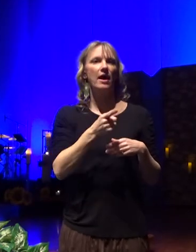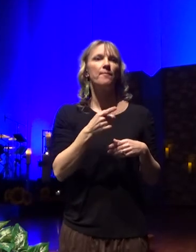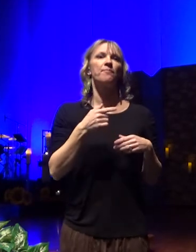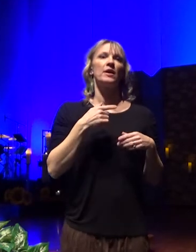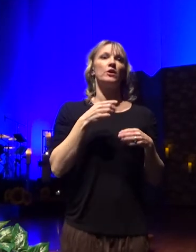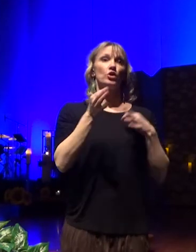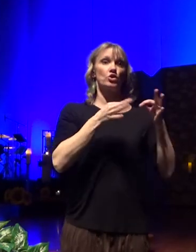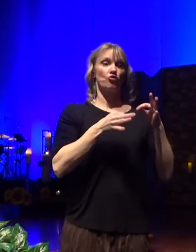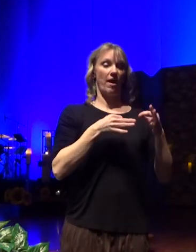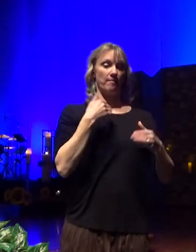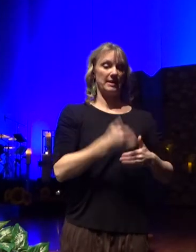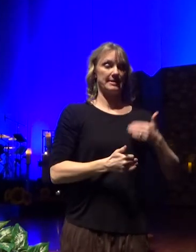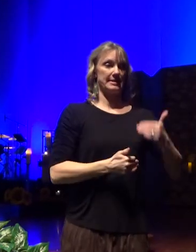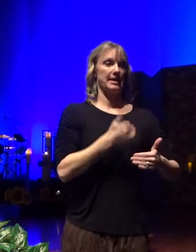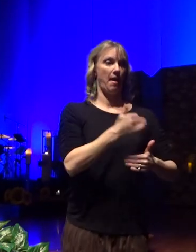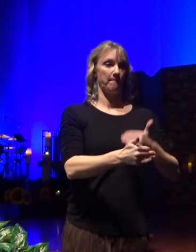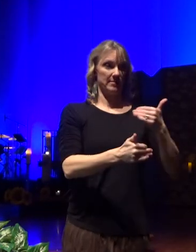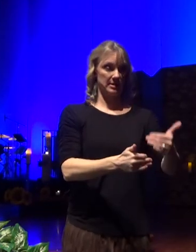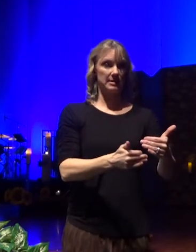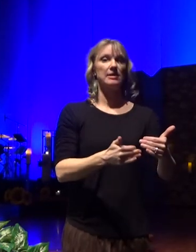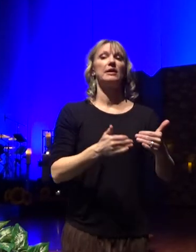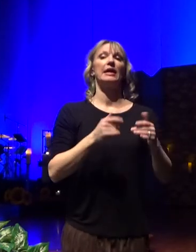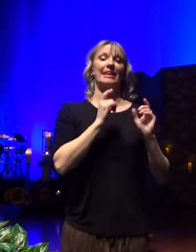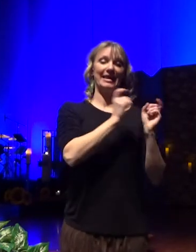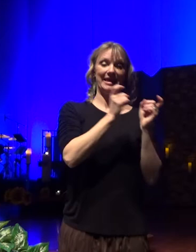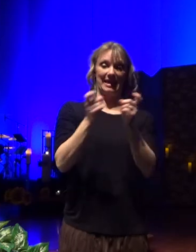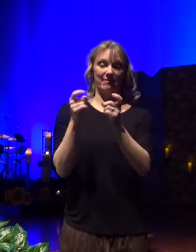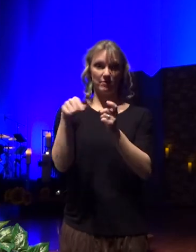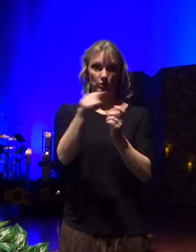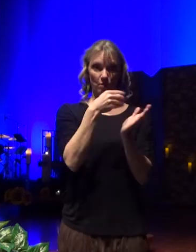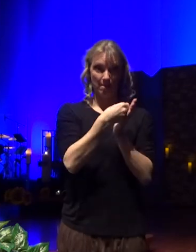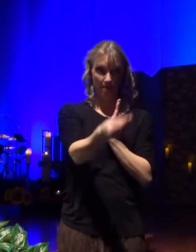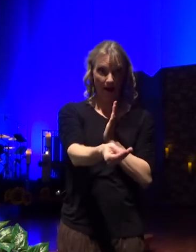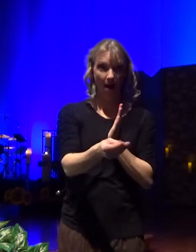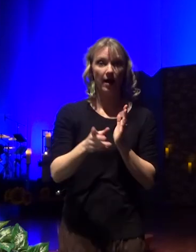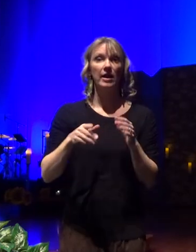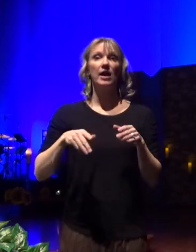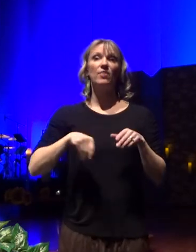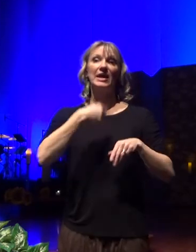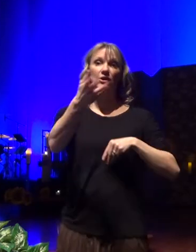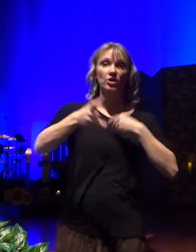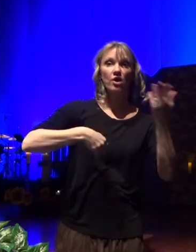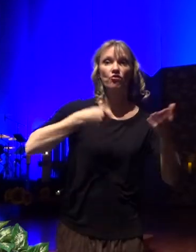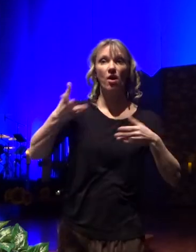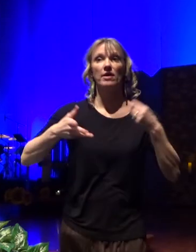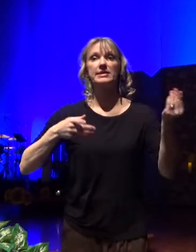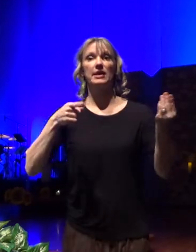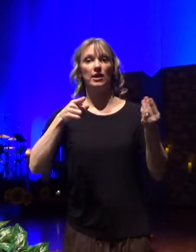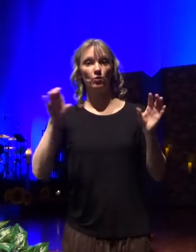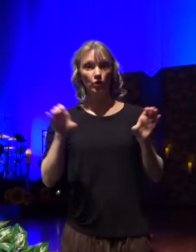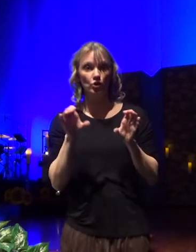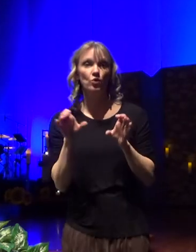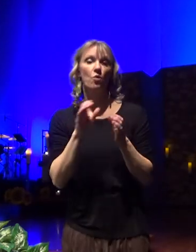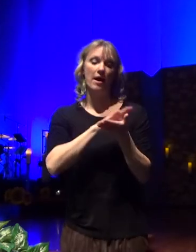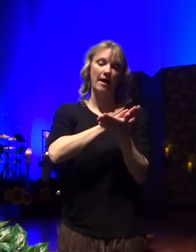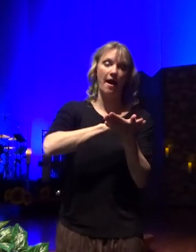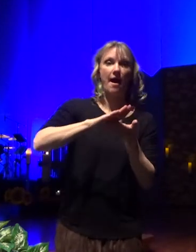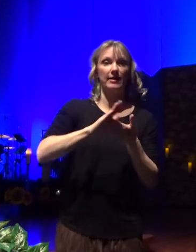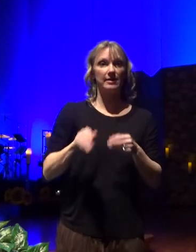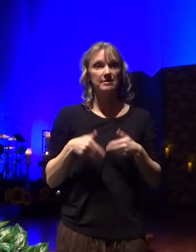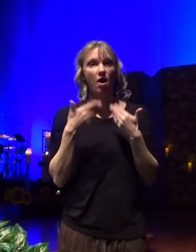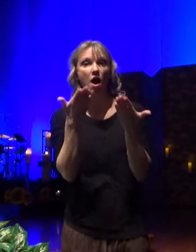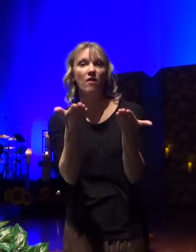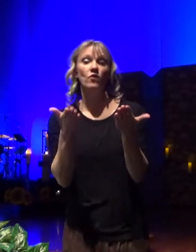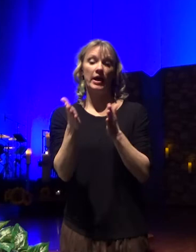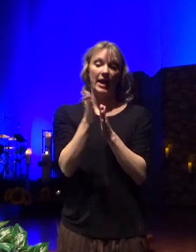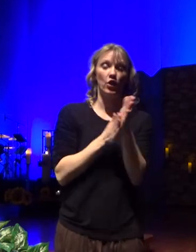said, "Describe the steps you would take, the gifts you would buy, the generosity you would bestow, the kindness you